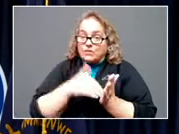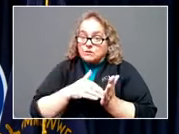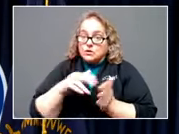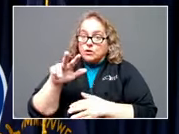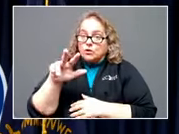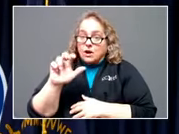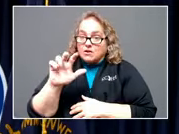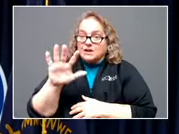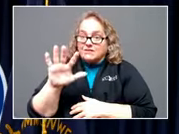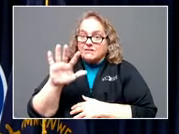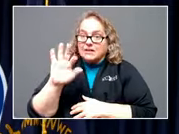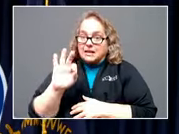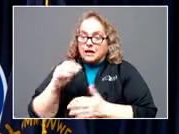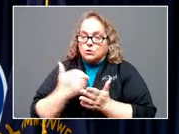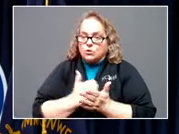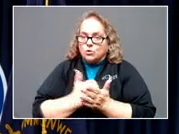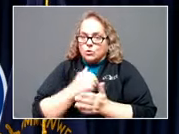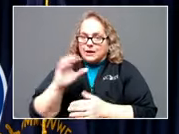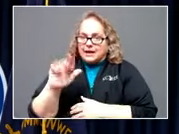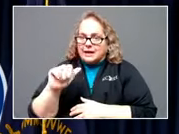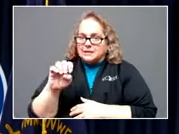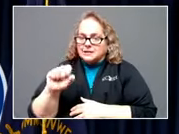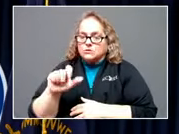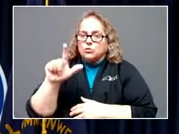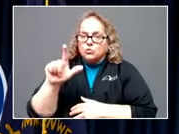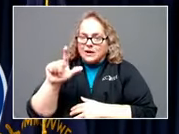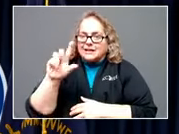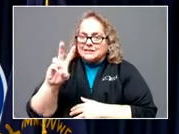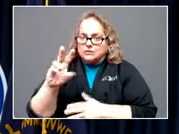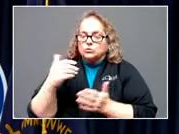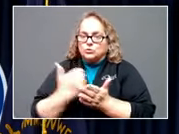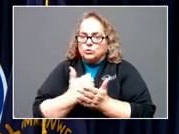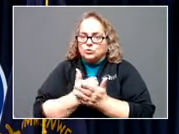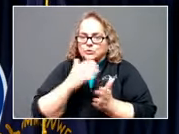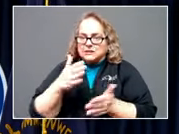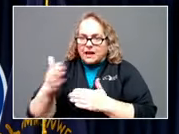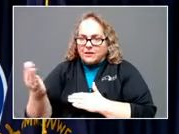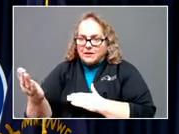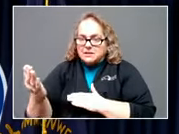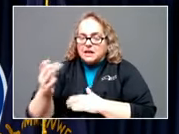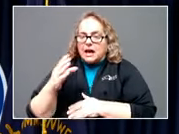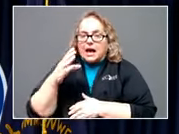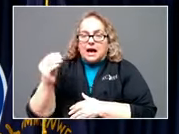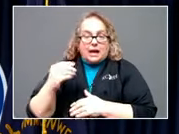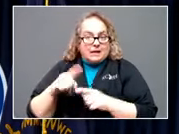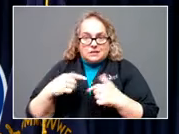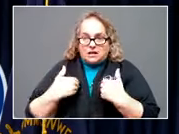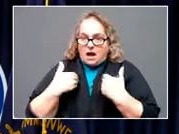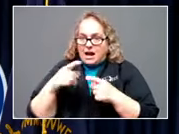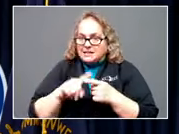4,359 new cases, 26 new deaths, as young as a